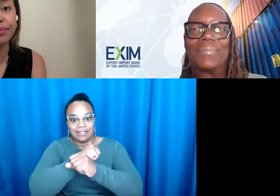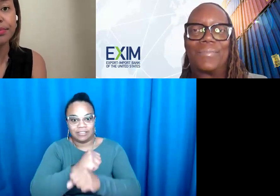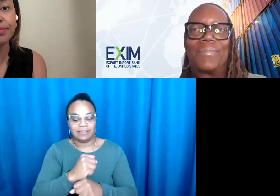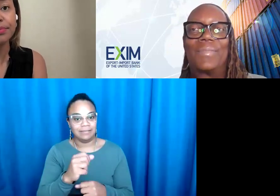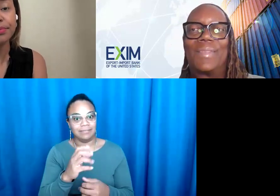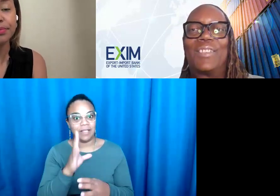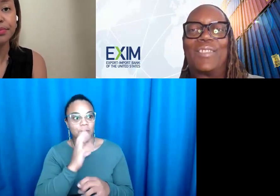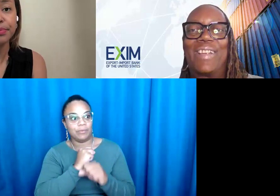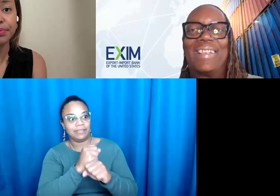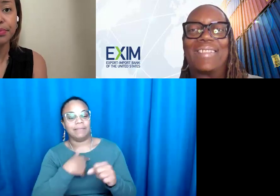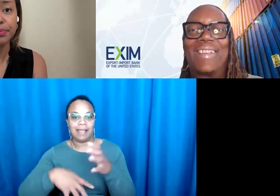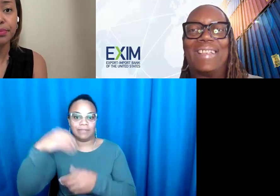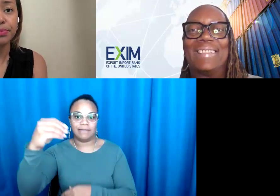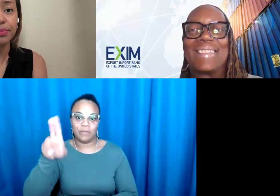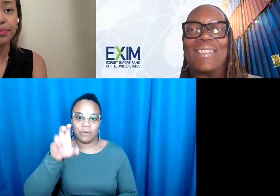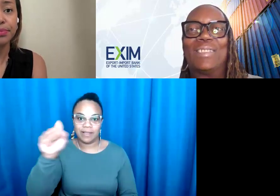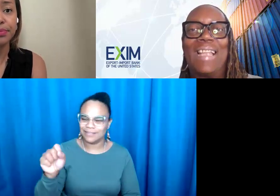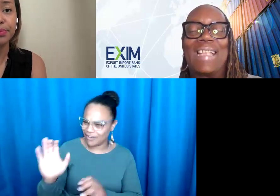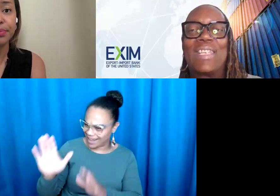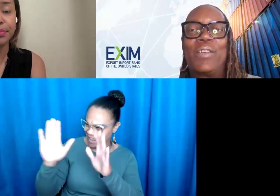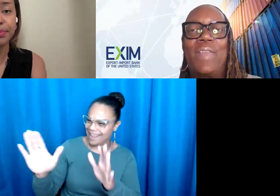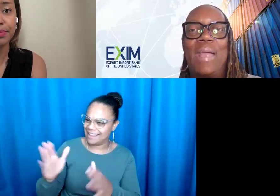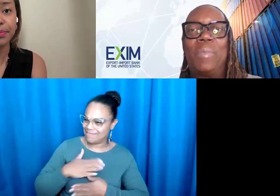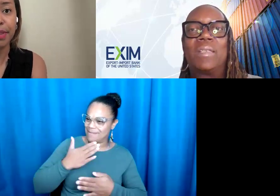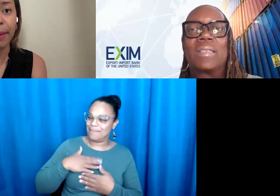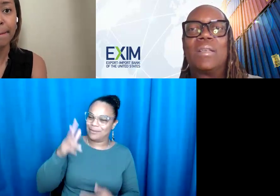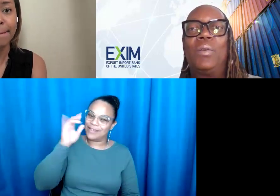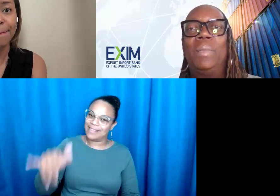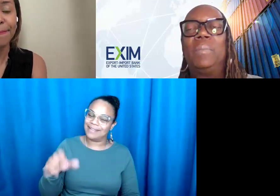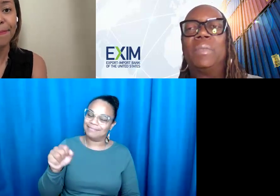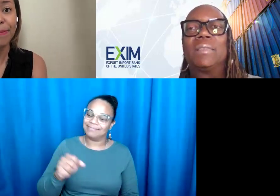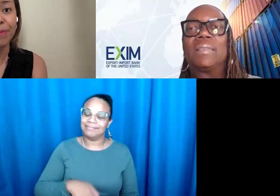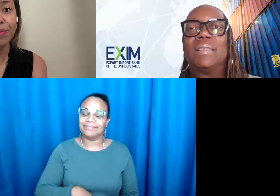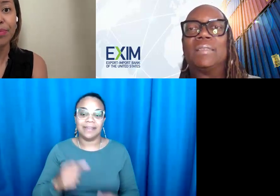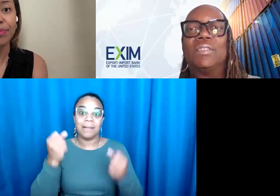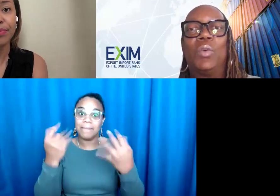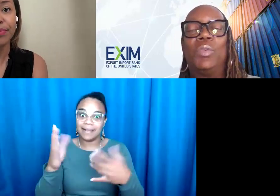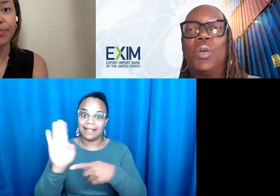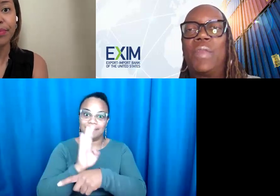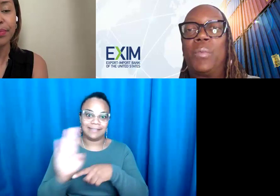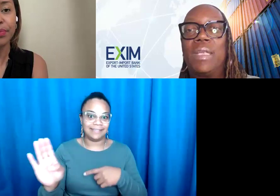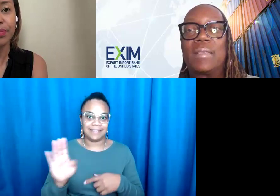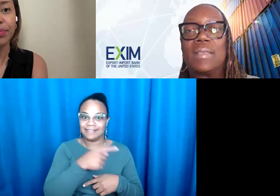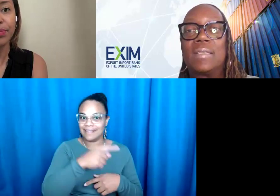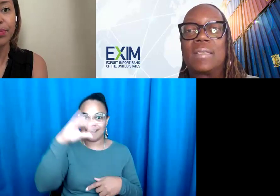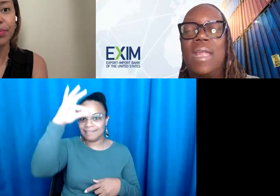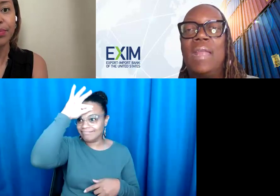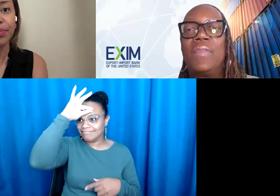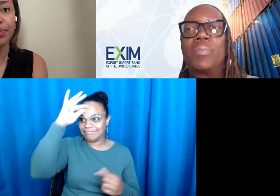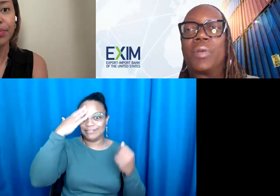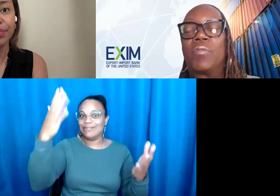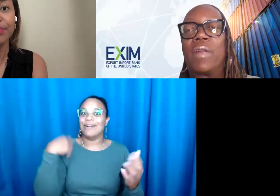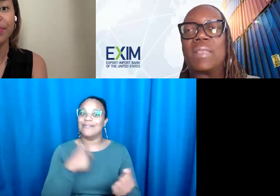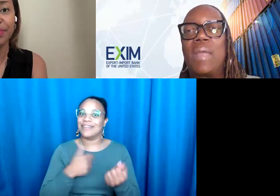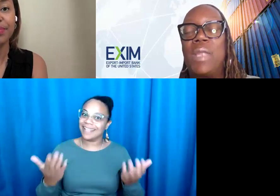U.S. Great. So glad to hear that, because so many businesses don't know that we exist and